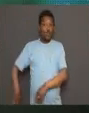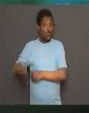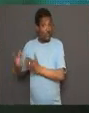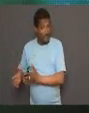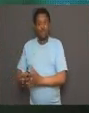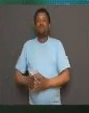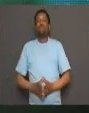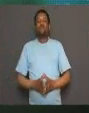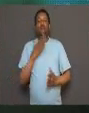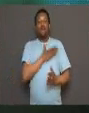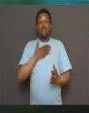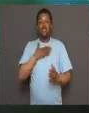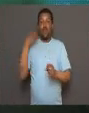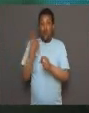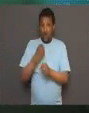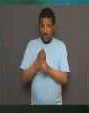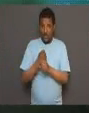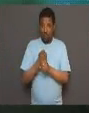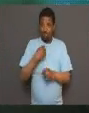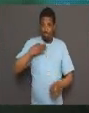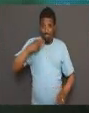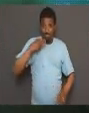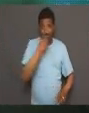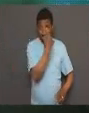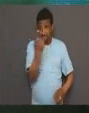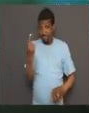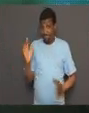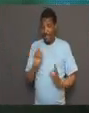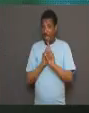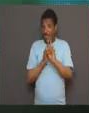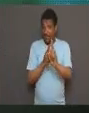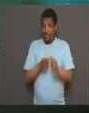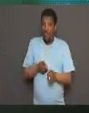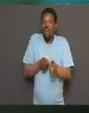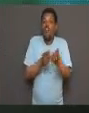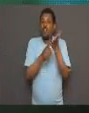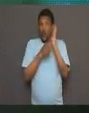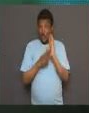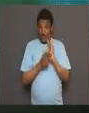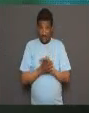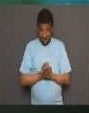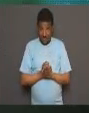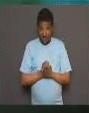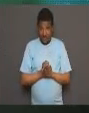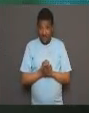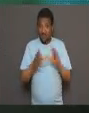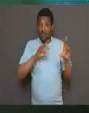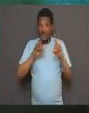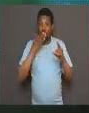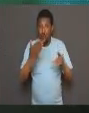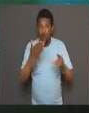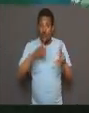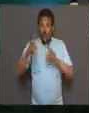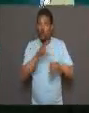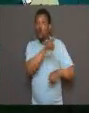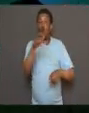Students, please work individually to answer the following questions. Do your best.